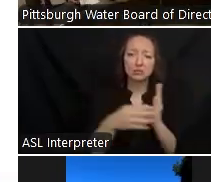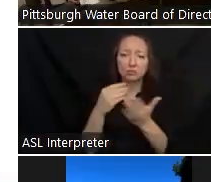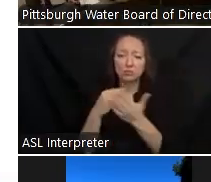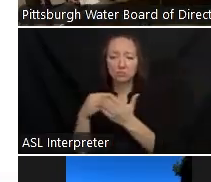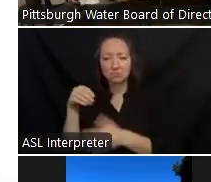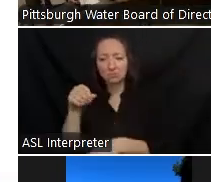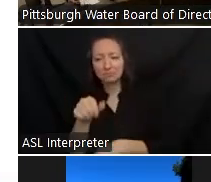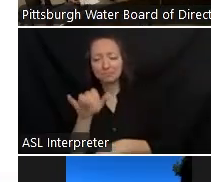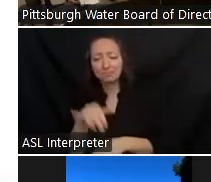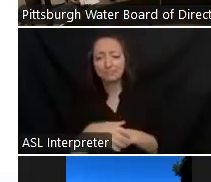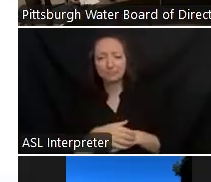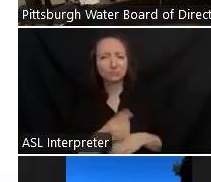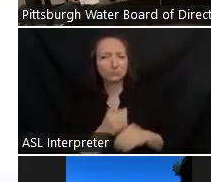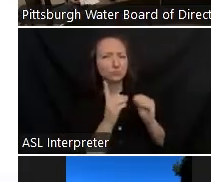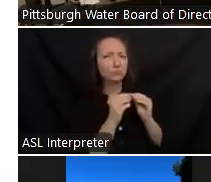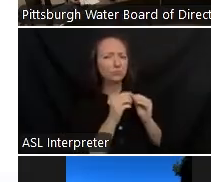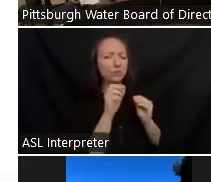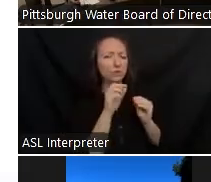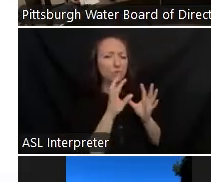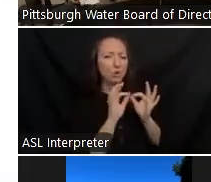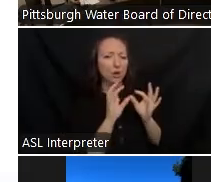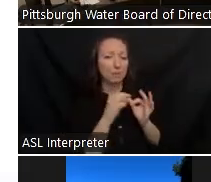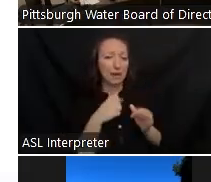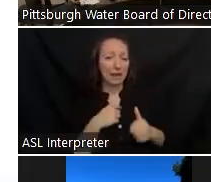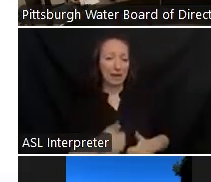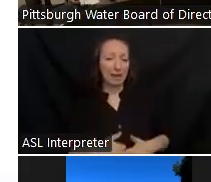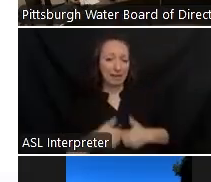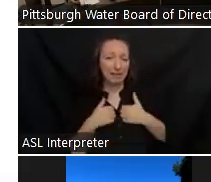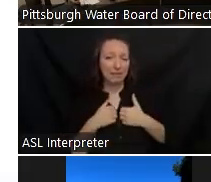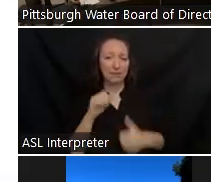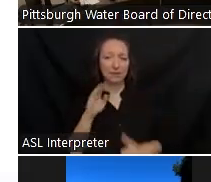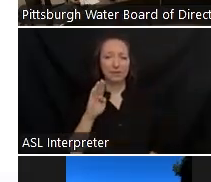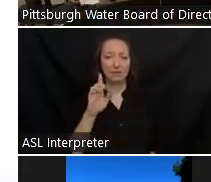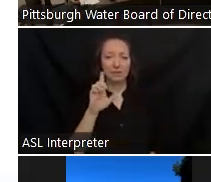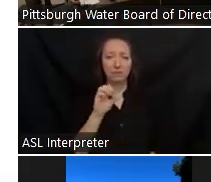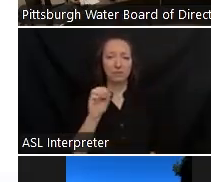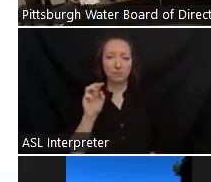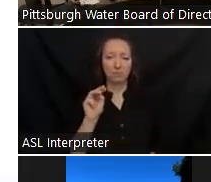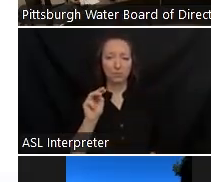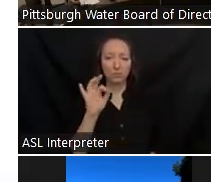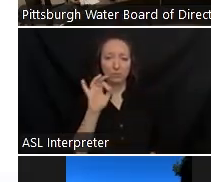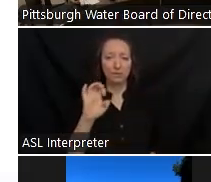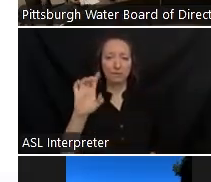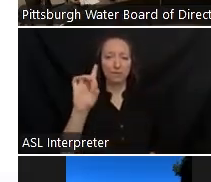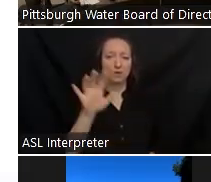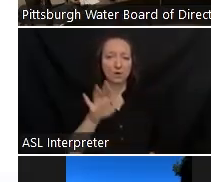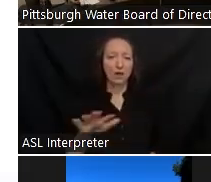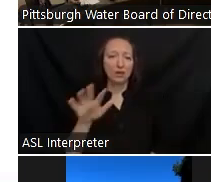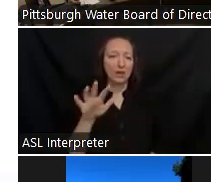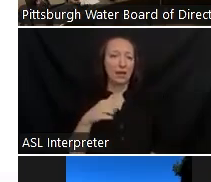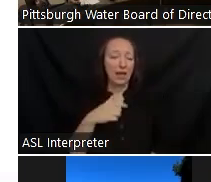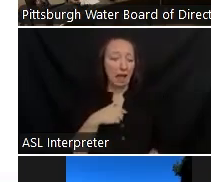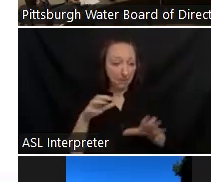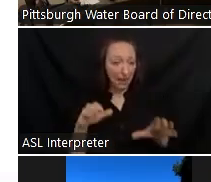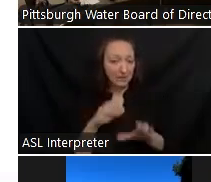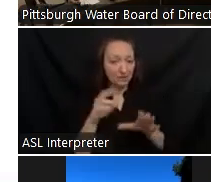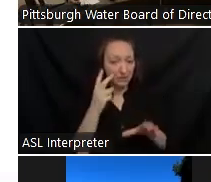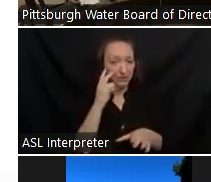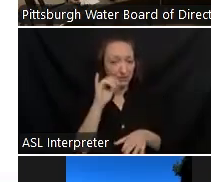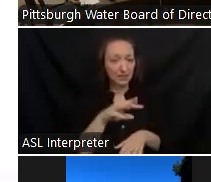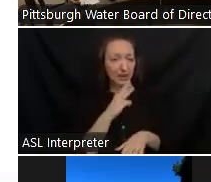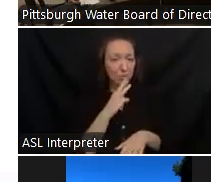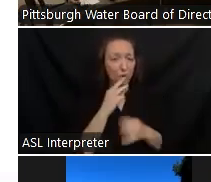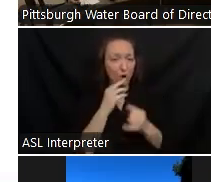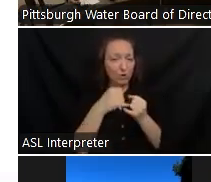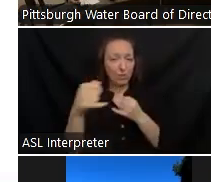comment on that, as being somebody who lives in the Bloomfield area and is actively seeing that water line work in there. I mean,